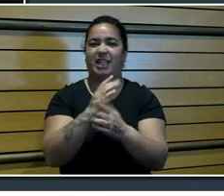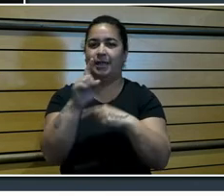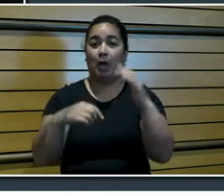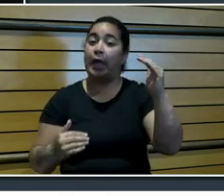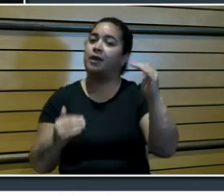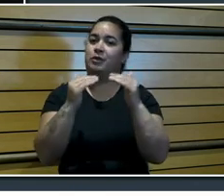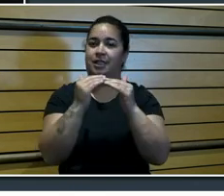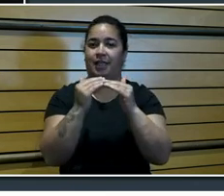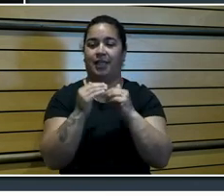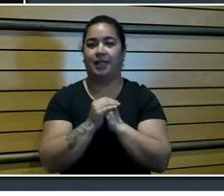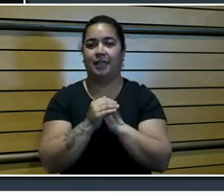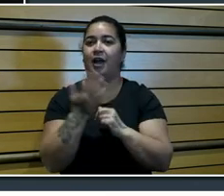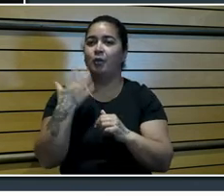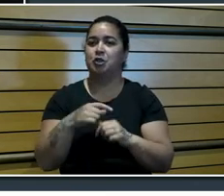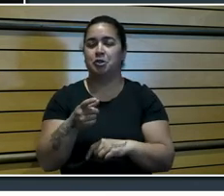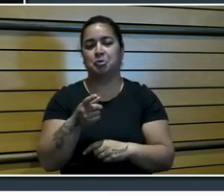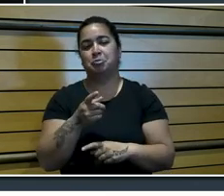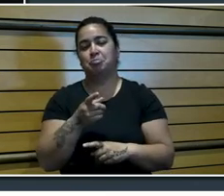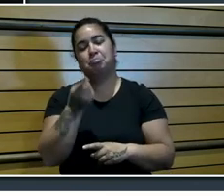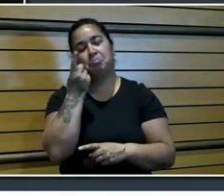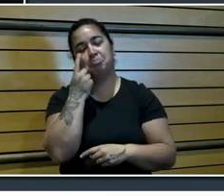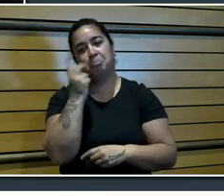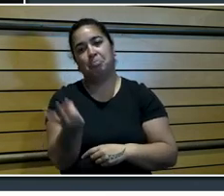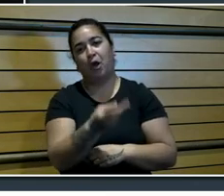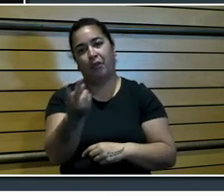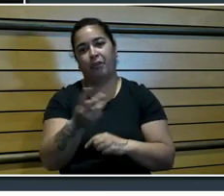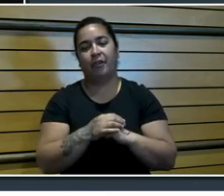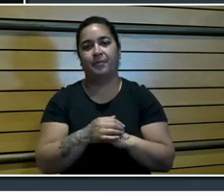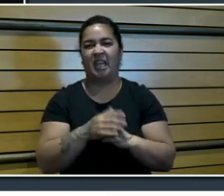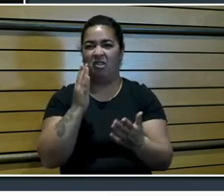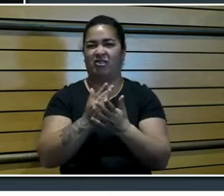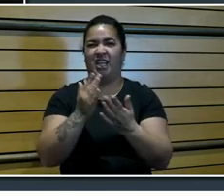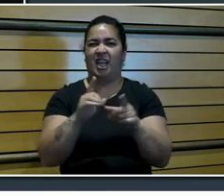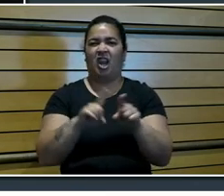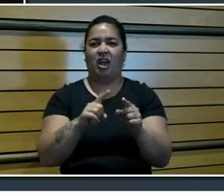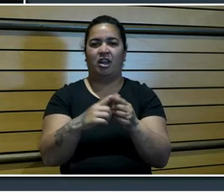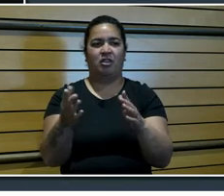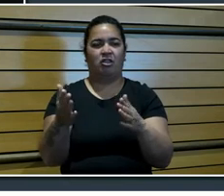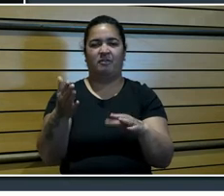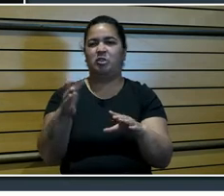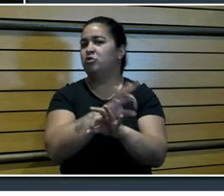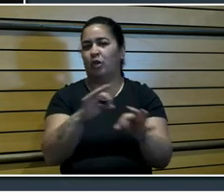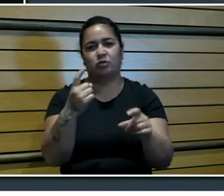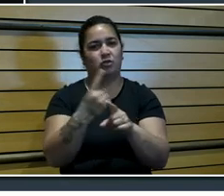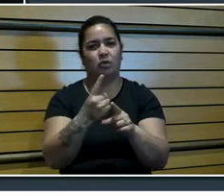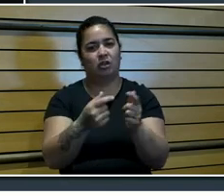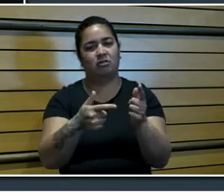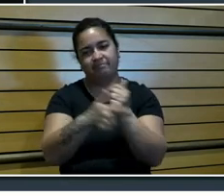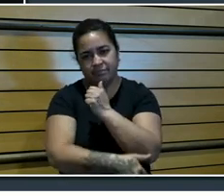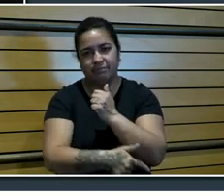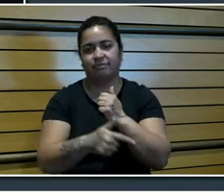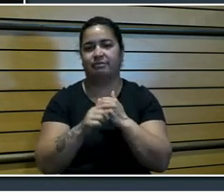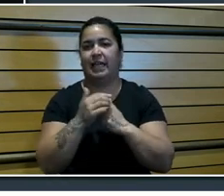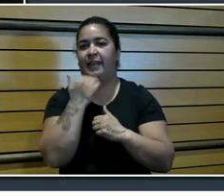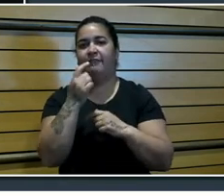I would like to address those arguments and say that they largely do gloss over colonisation and the